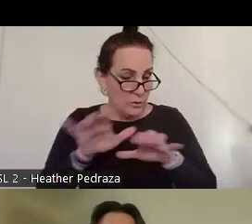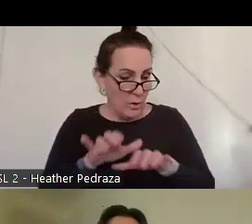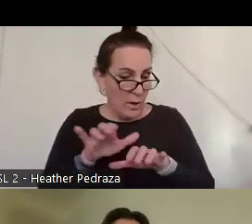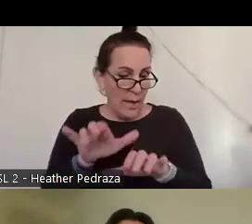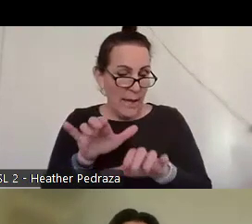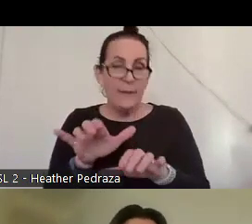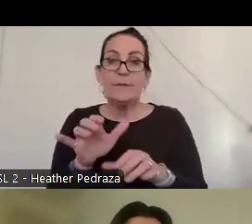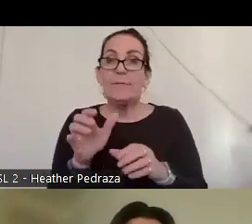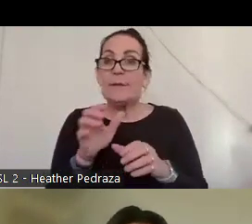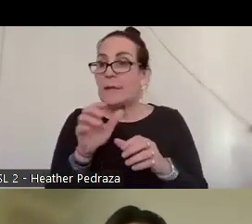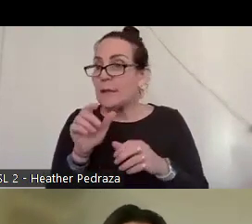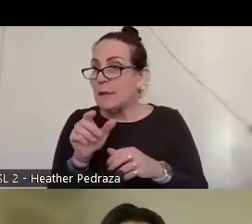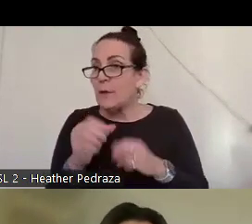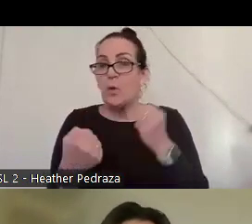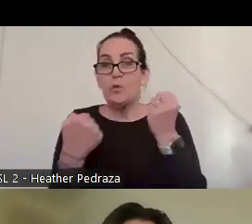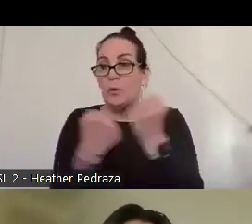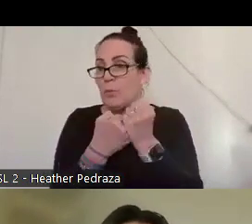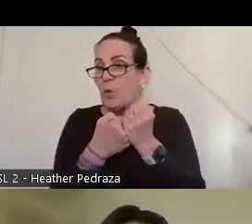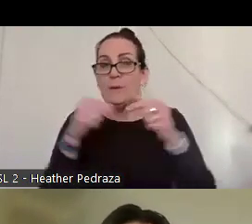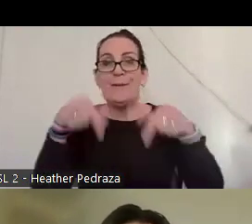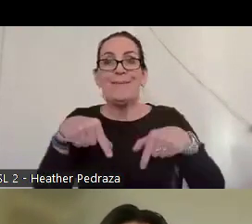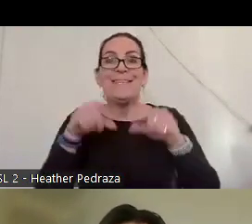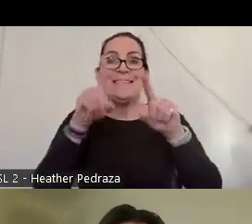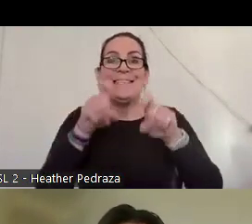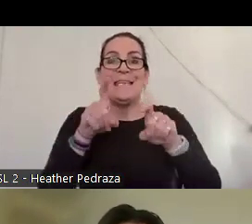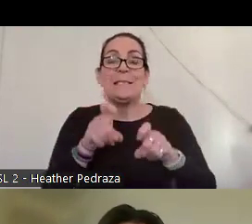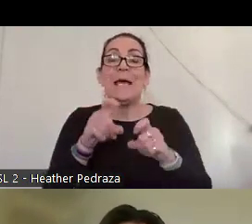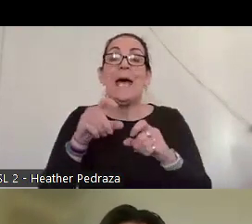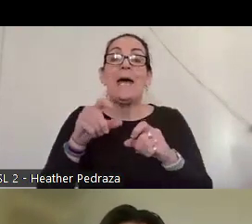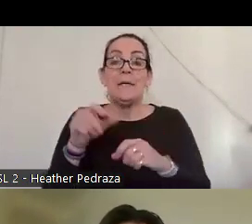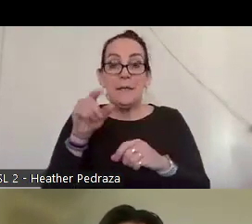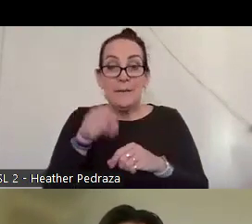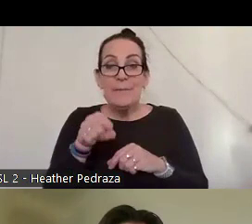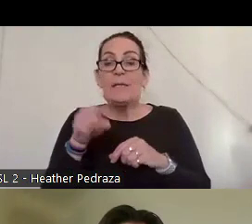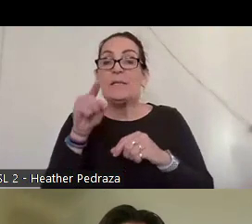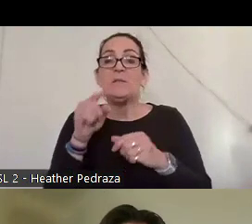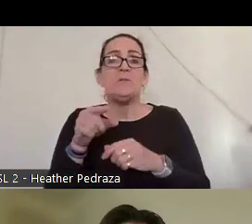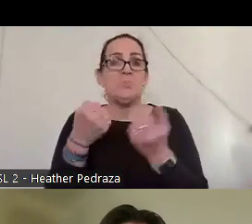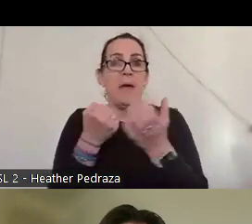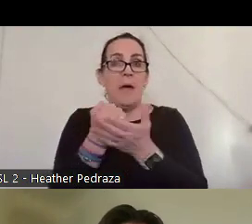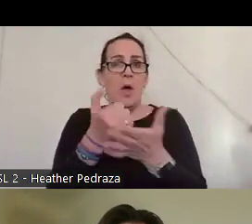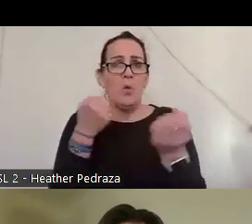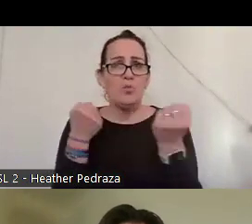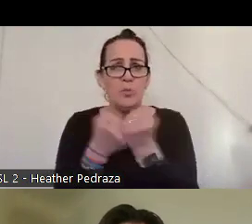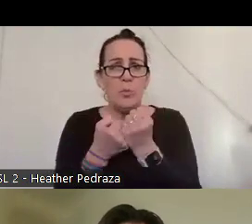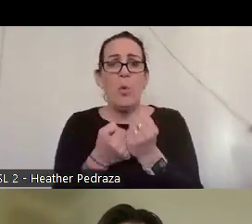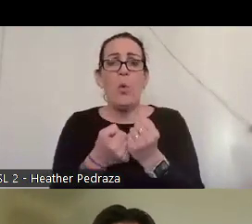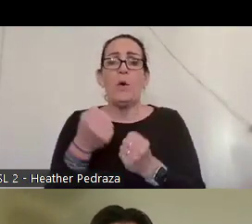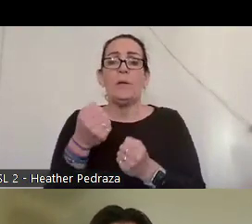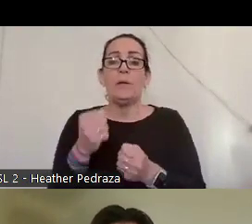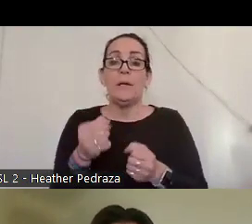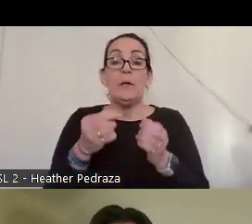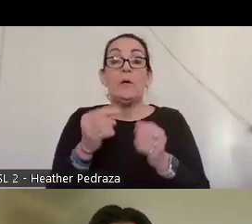clinical implementation of these assessments, and they have been instrumental in supporting California's dual eligible special